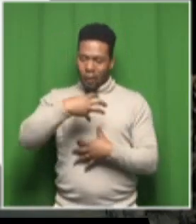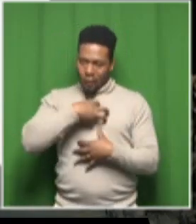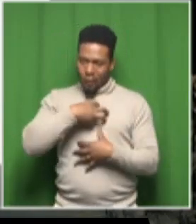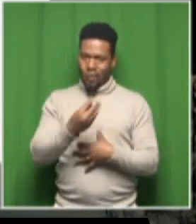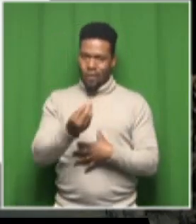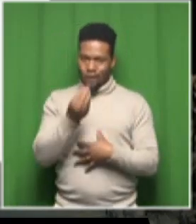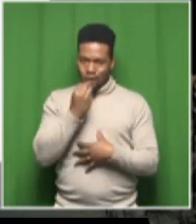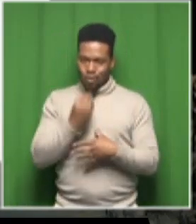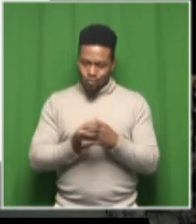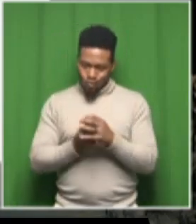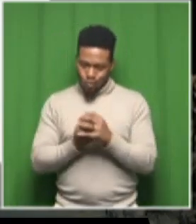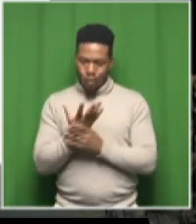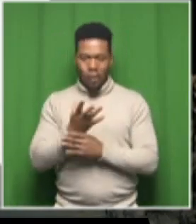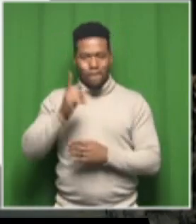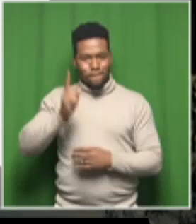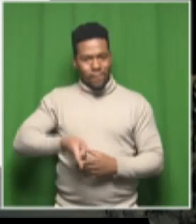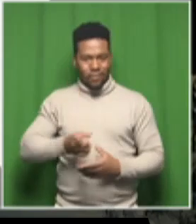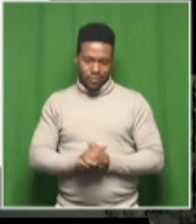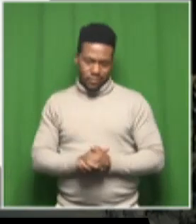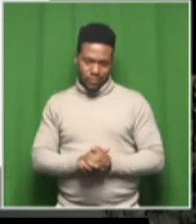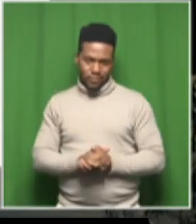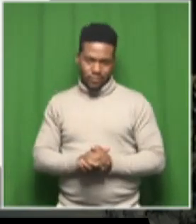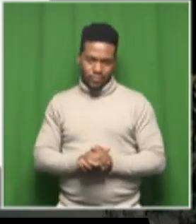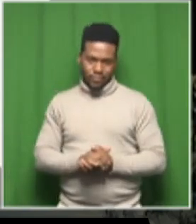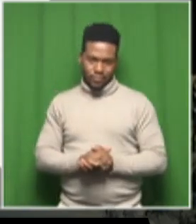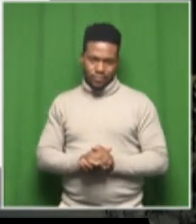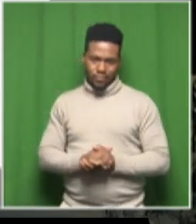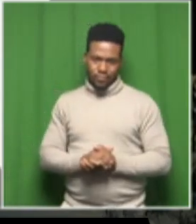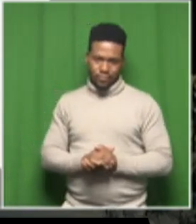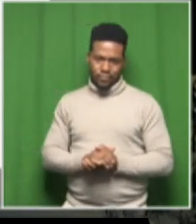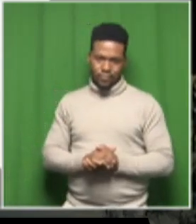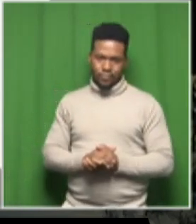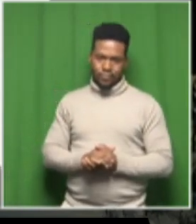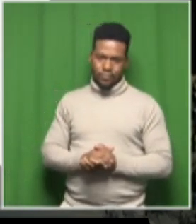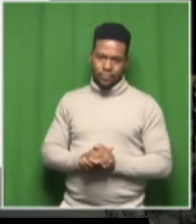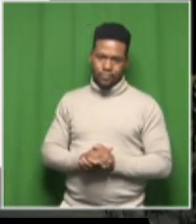help themselves through what's at their disposal?